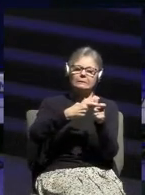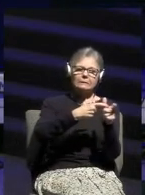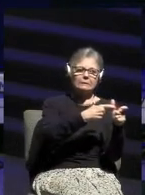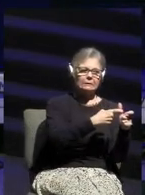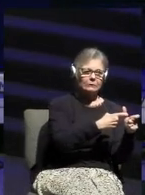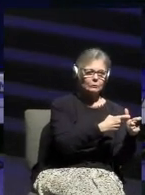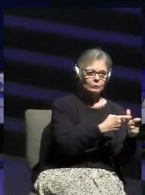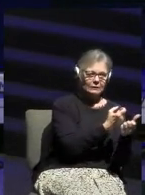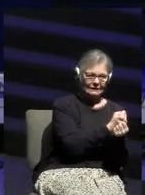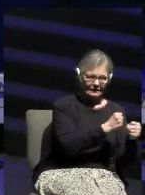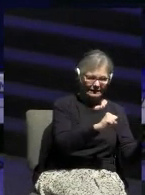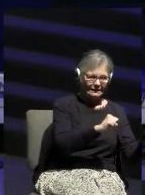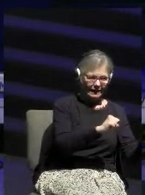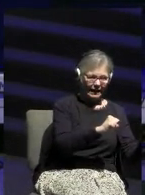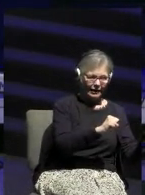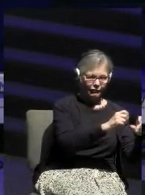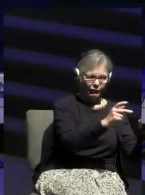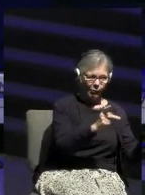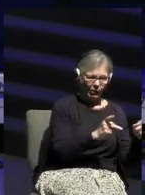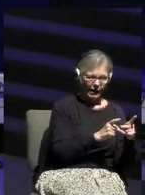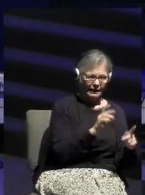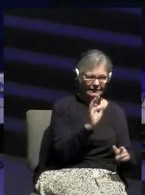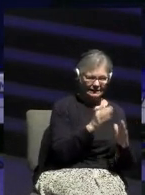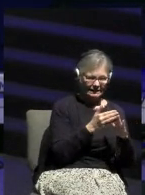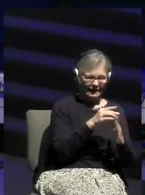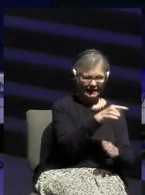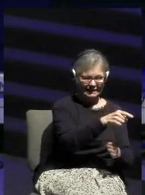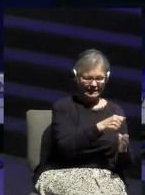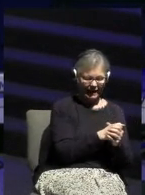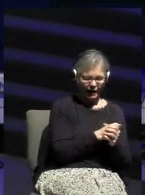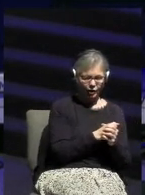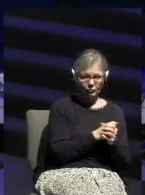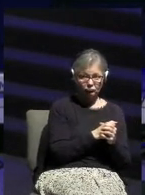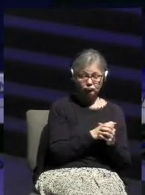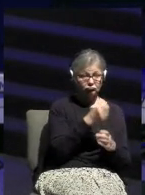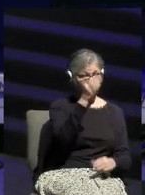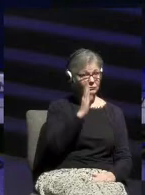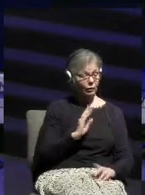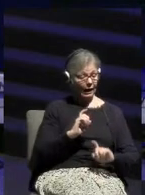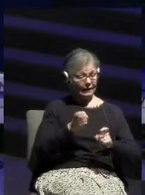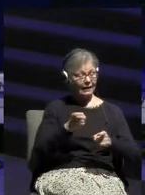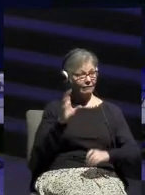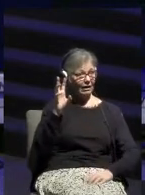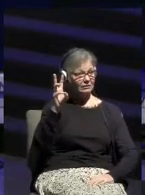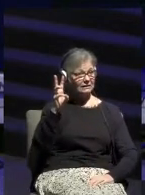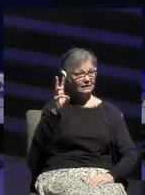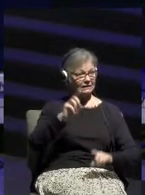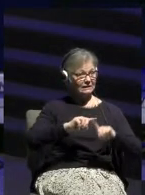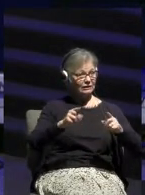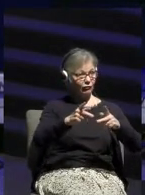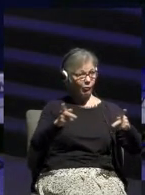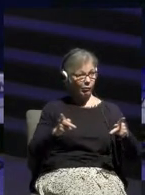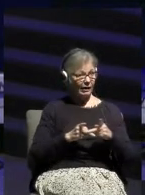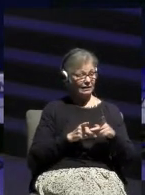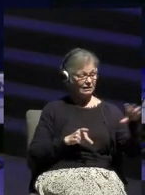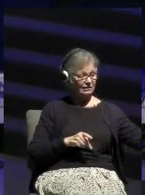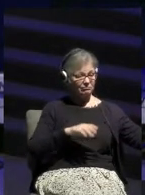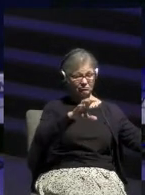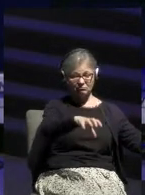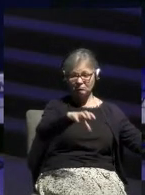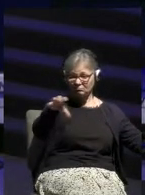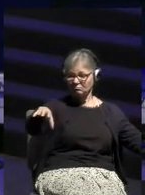then you would have refuge. And God provided these cities because He was